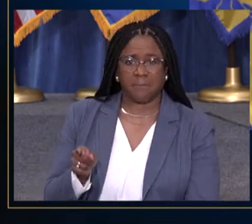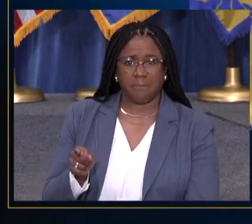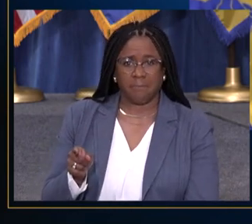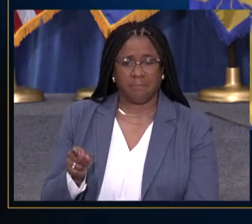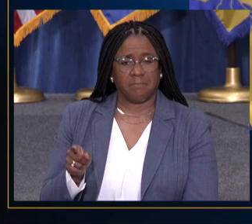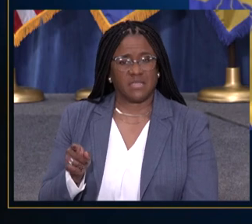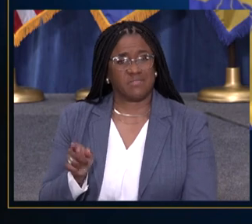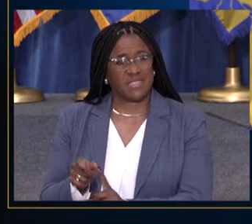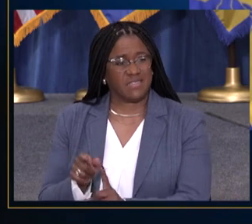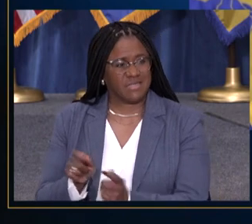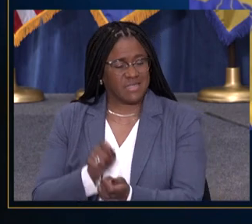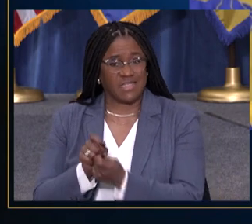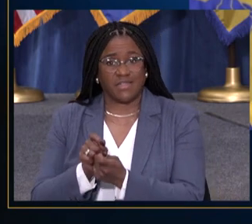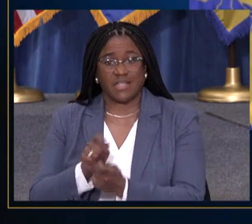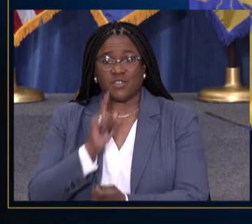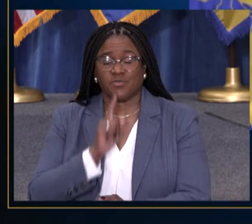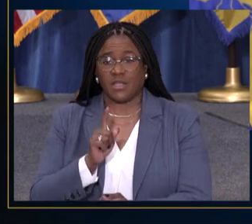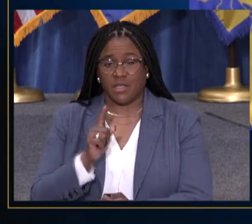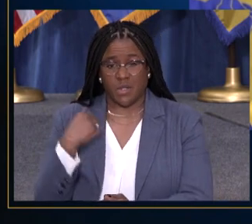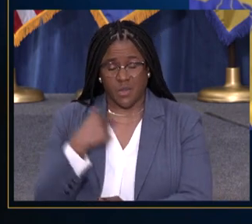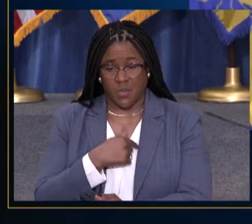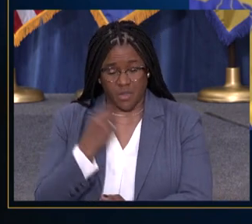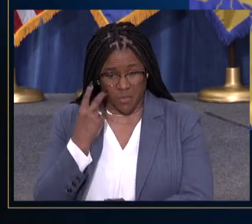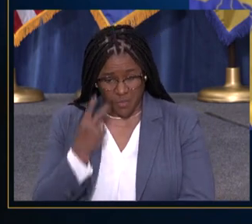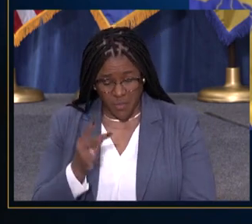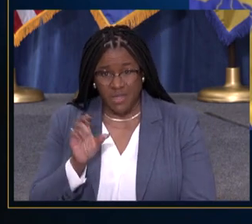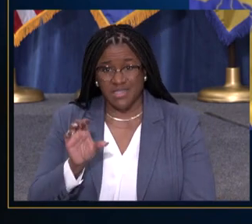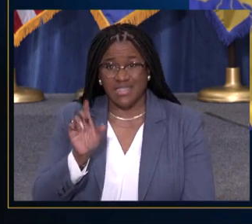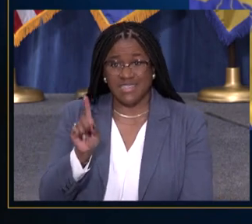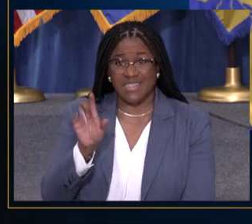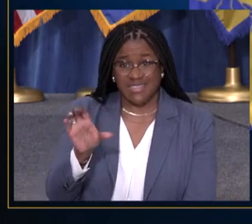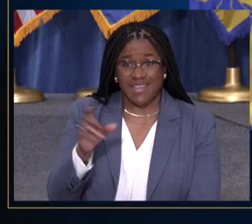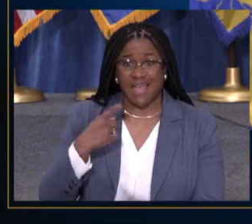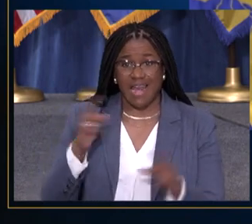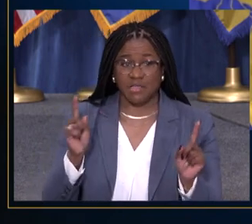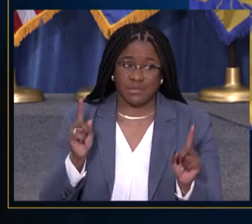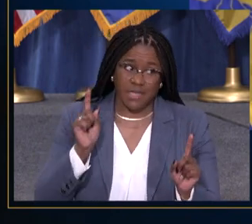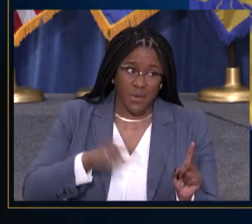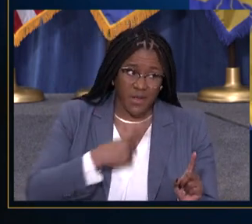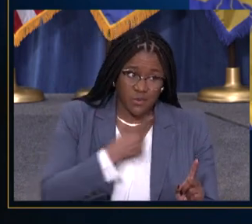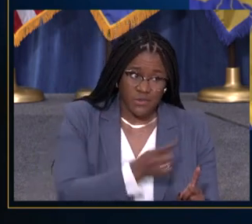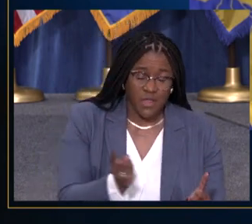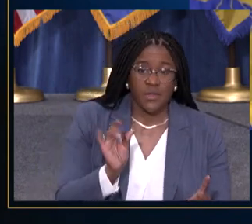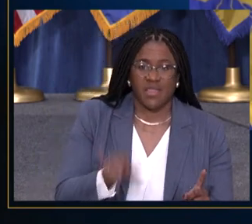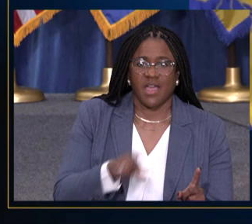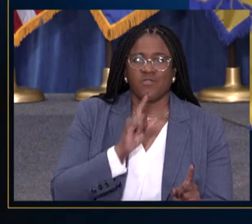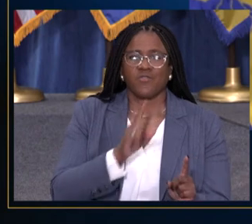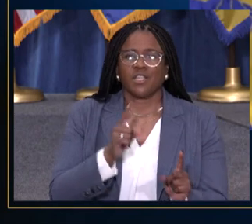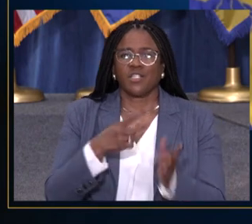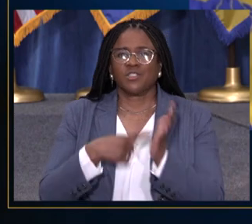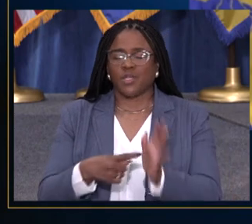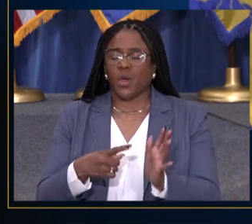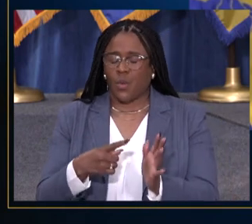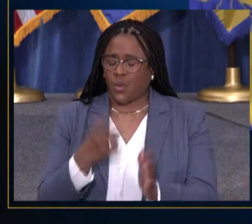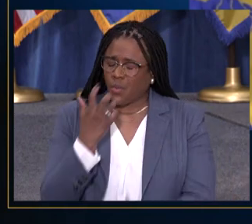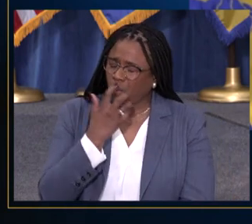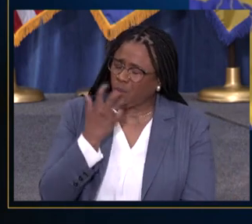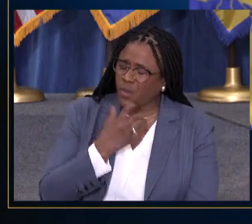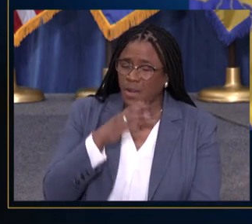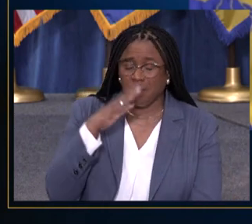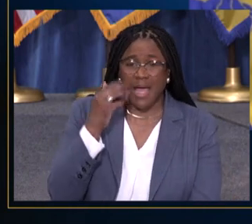specifically. It's in the eye-opening CDC announcements, I don't have to tell you all here, that are revealing the alarming truth that Black women